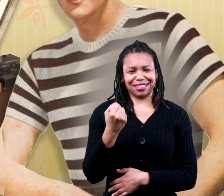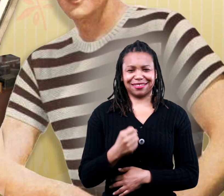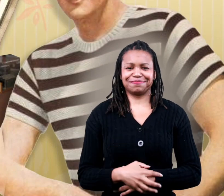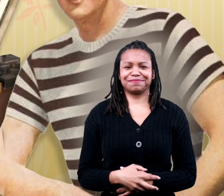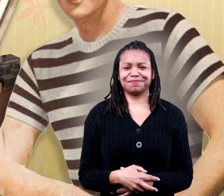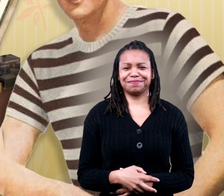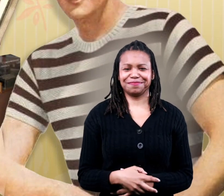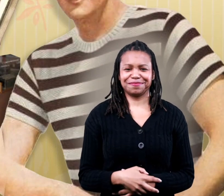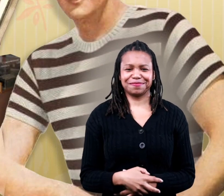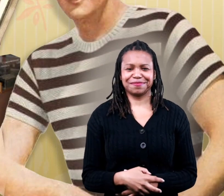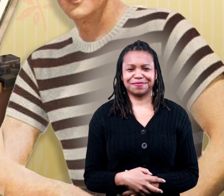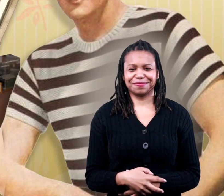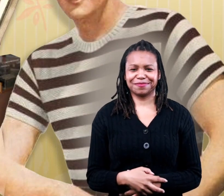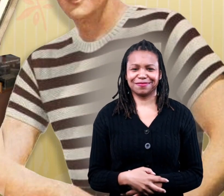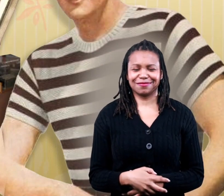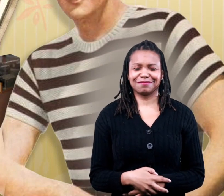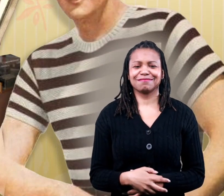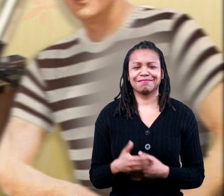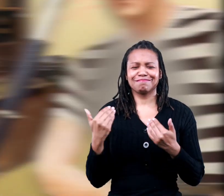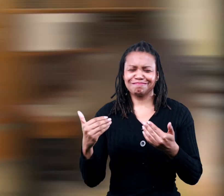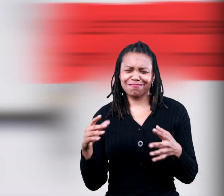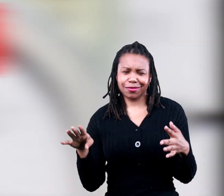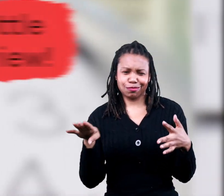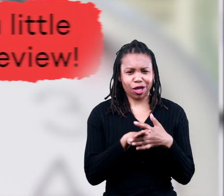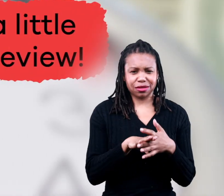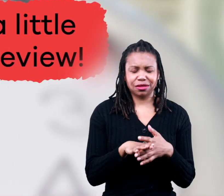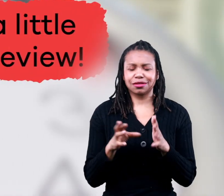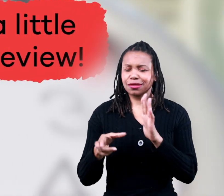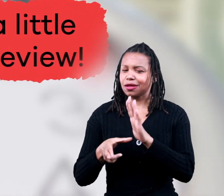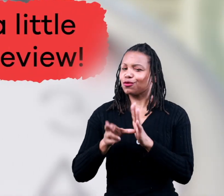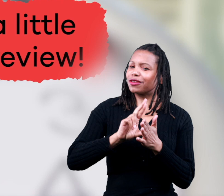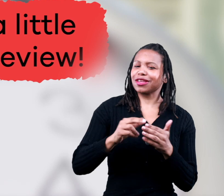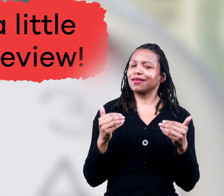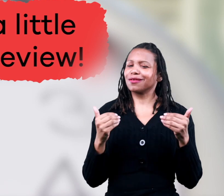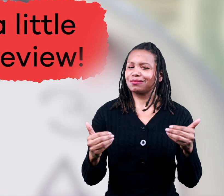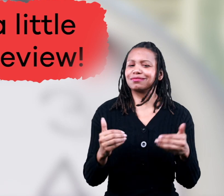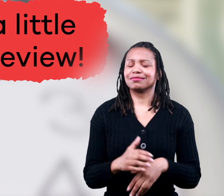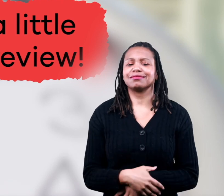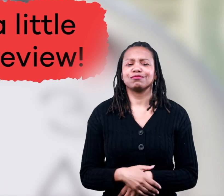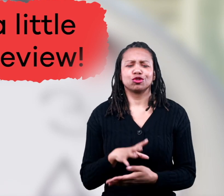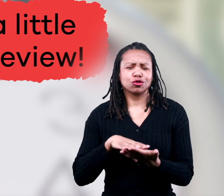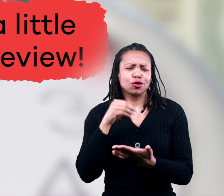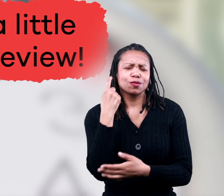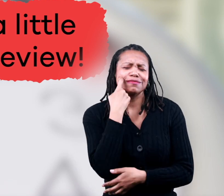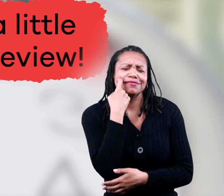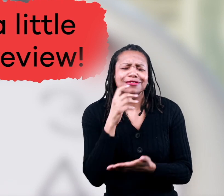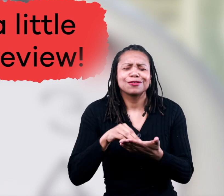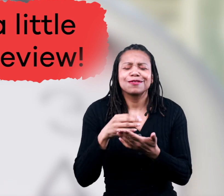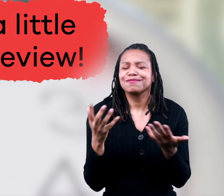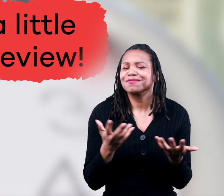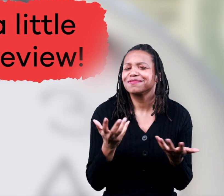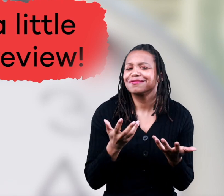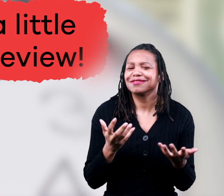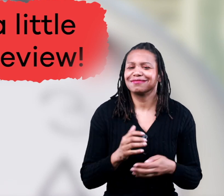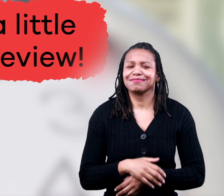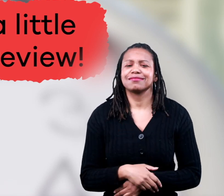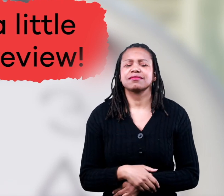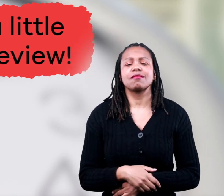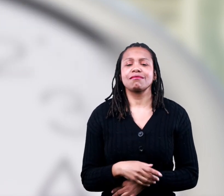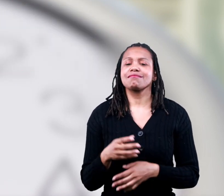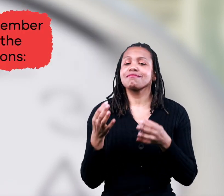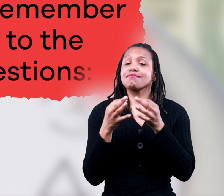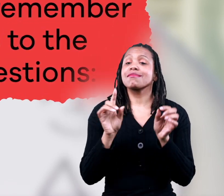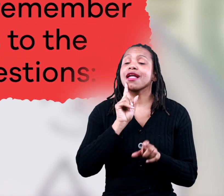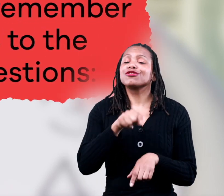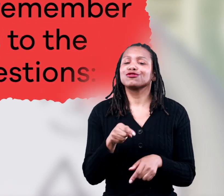also made their debuts in the 1940s. Let's take a little break and review. Based on what we have learned so